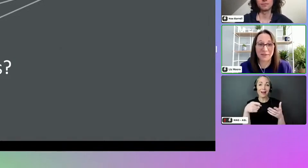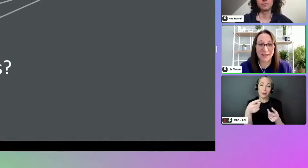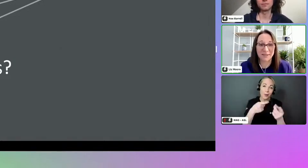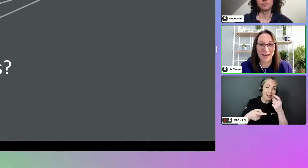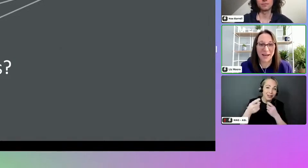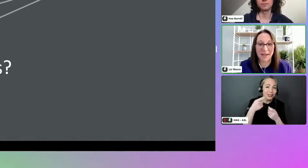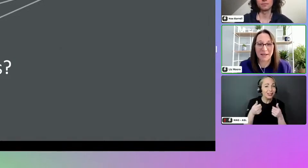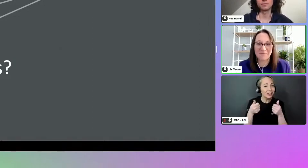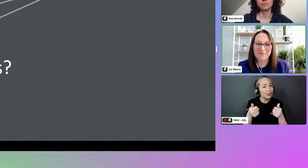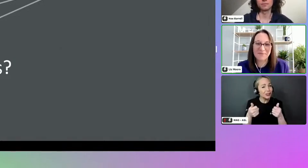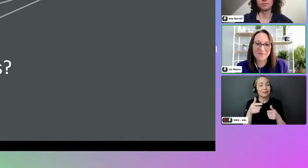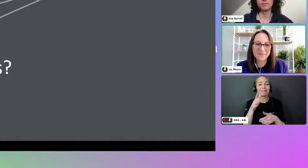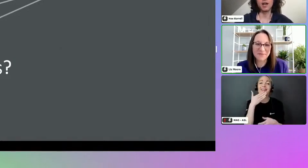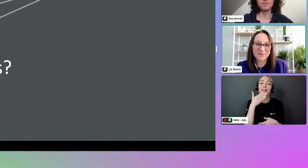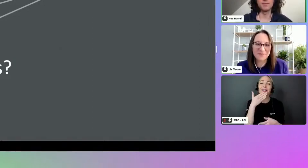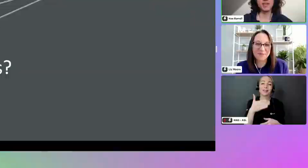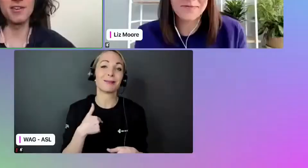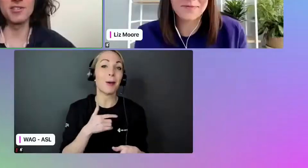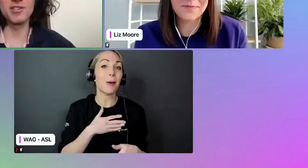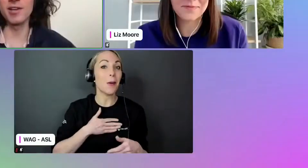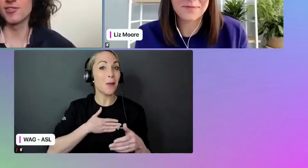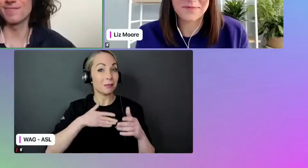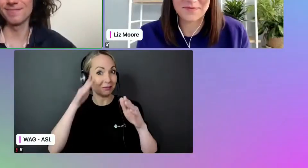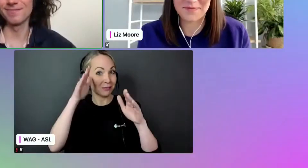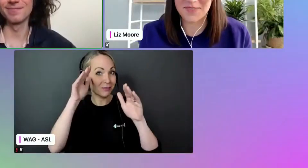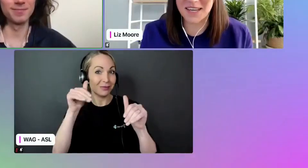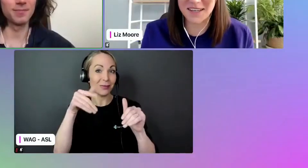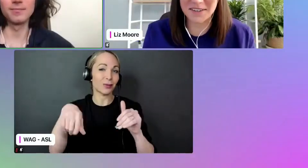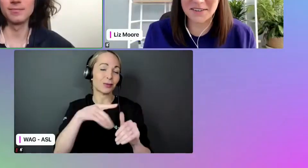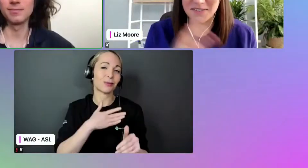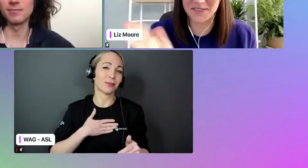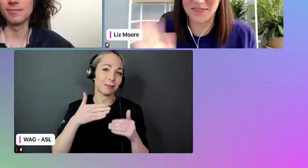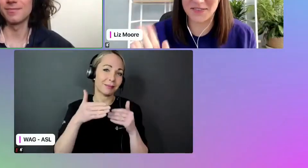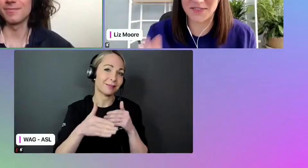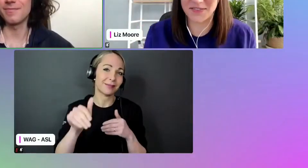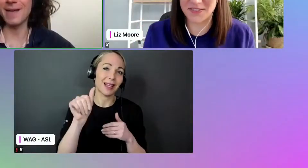the rest of AxCon. Awesome. Thank you all so much. Thank you. Bye.